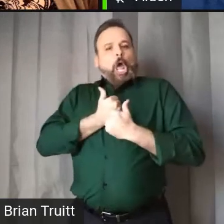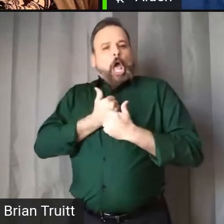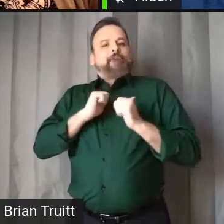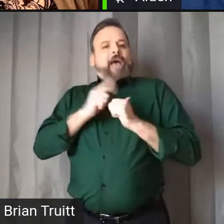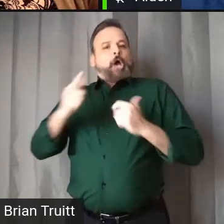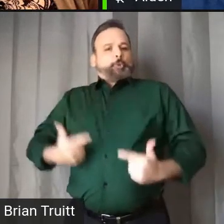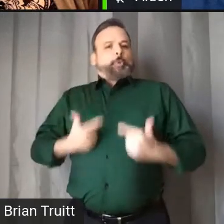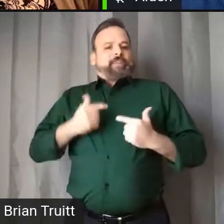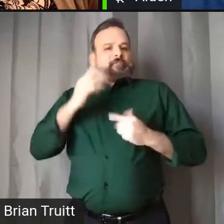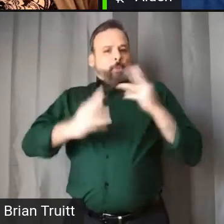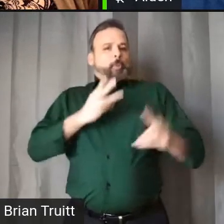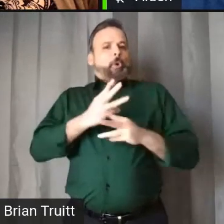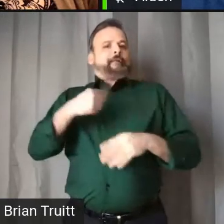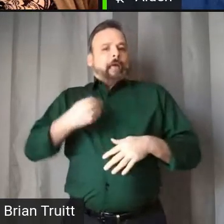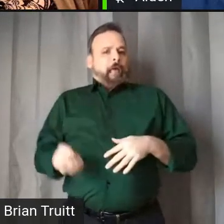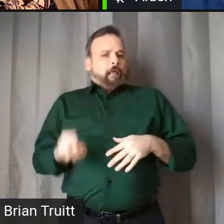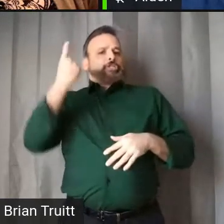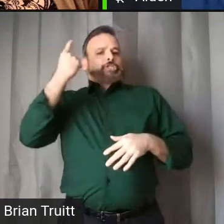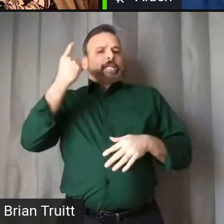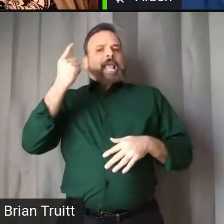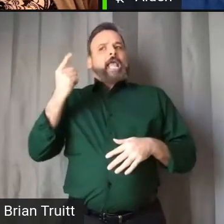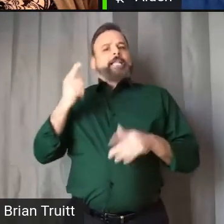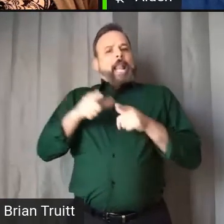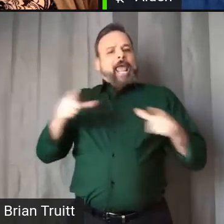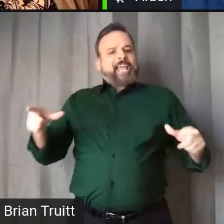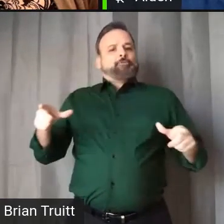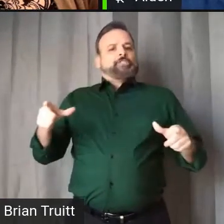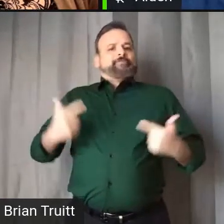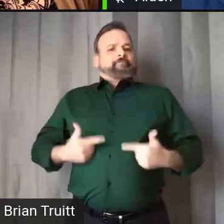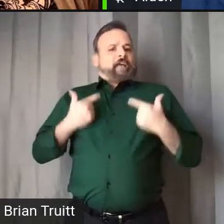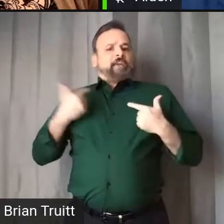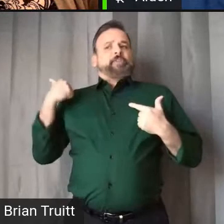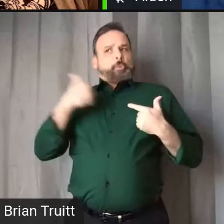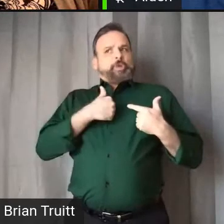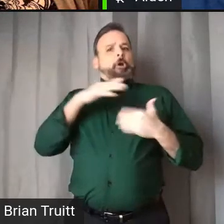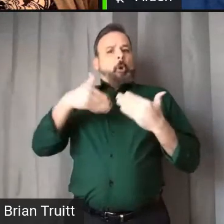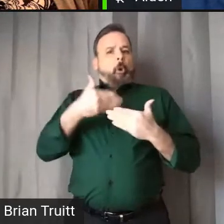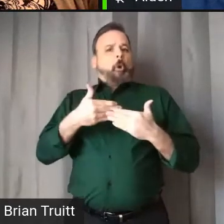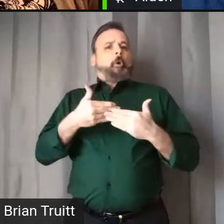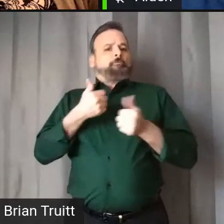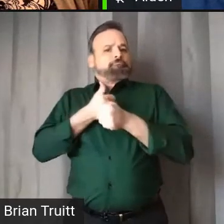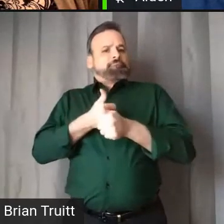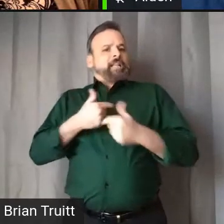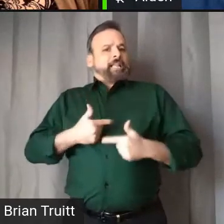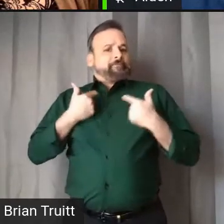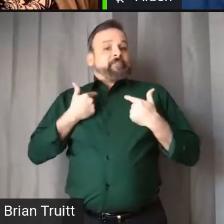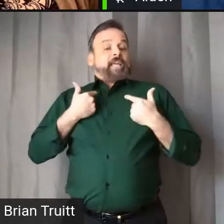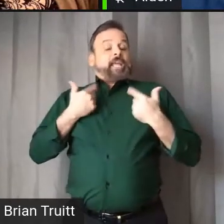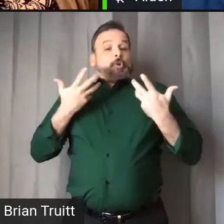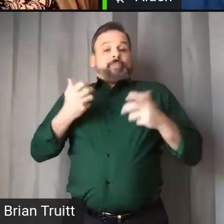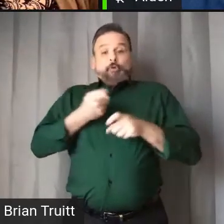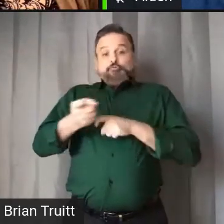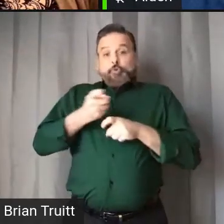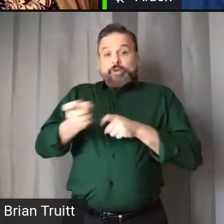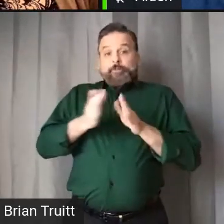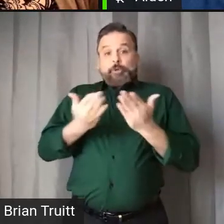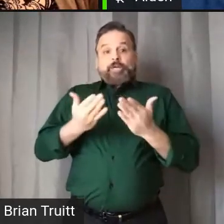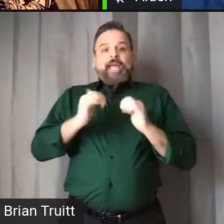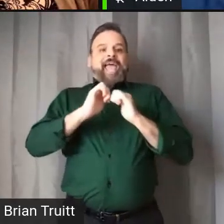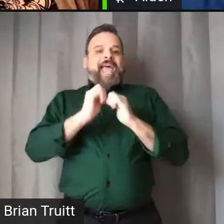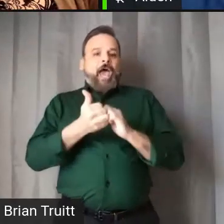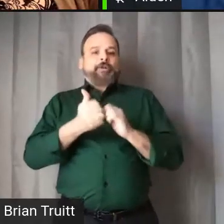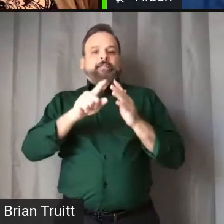I know how you live in the world. I understand this language of existence that we all live in. And without giving spoilers, part of how that came in Dark and Deepest